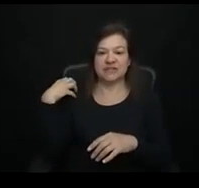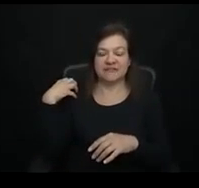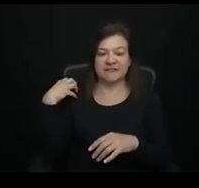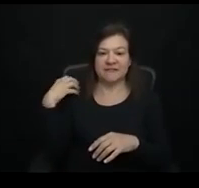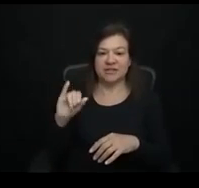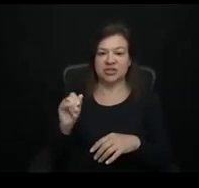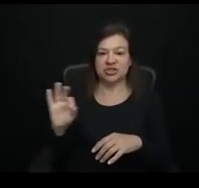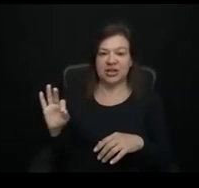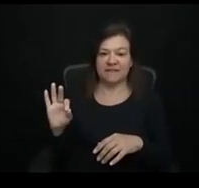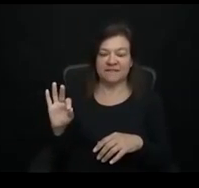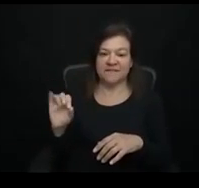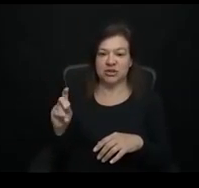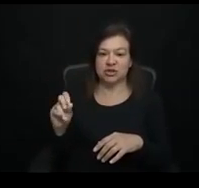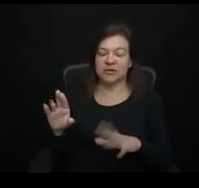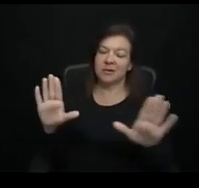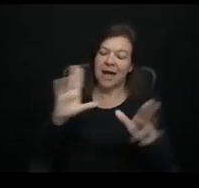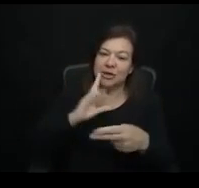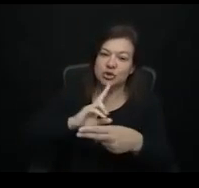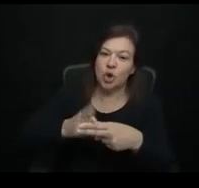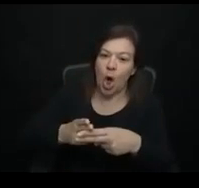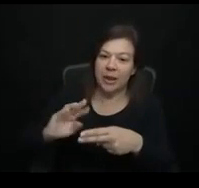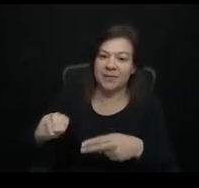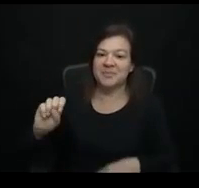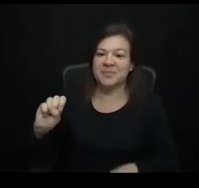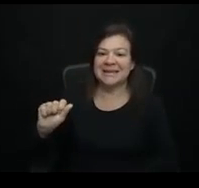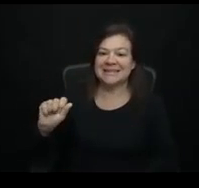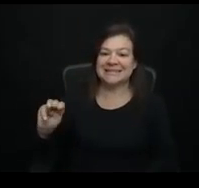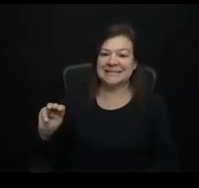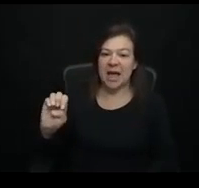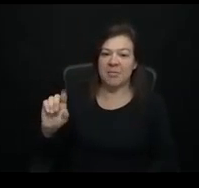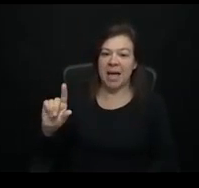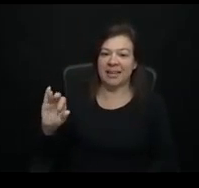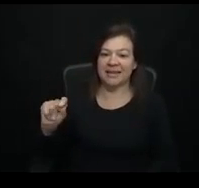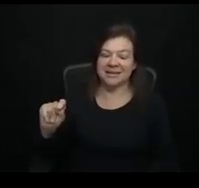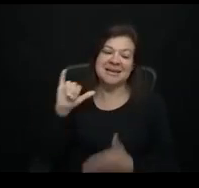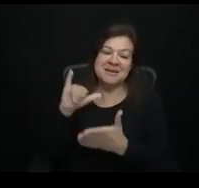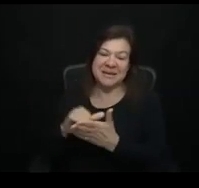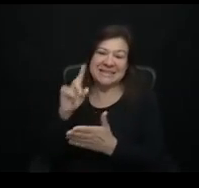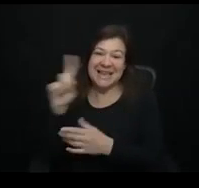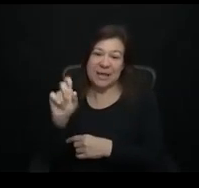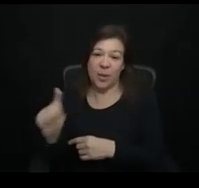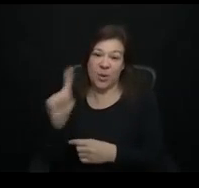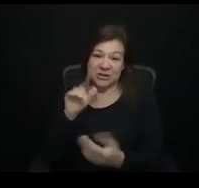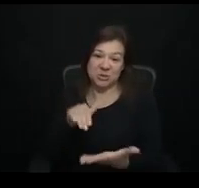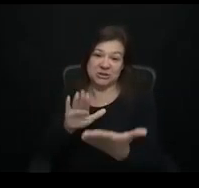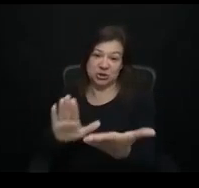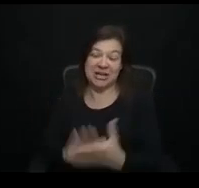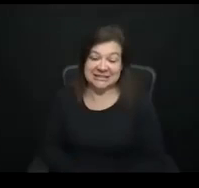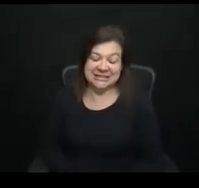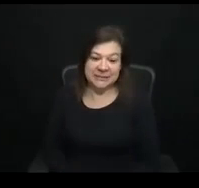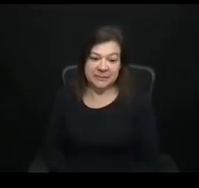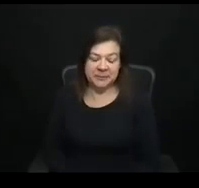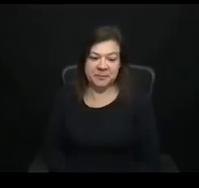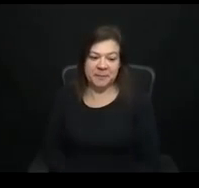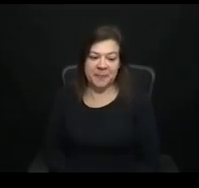Or I should call him Sam Elliott, since that's the way the question was addressed. Has this been